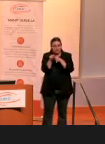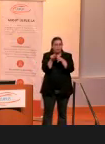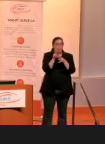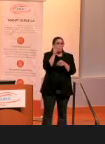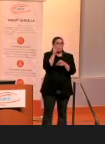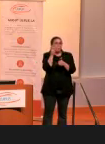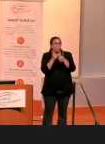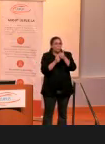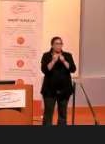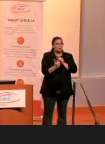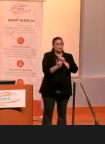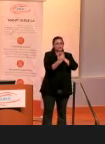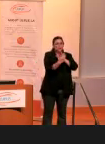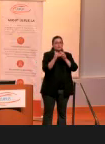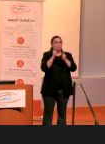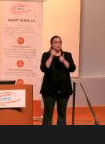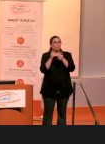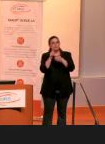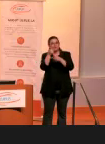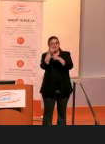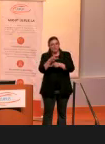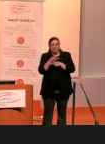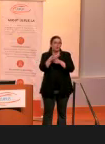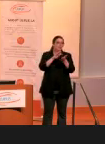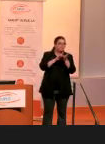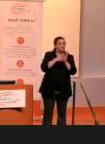intervention? So omics is the collective characterization and